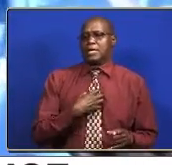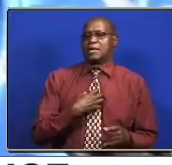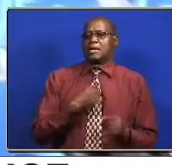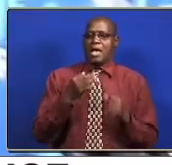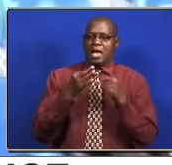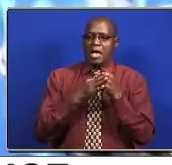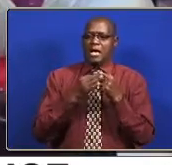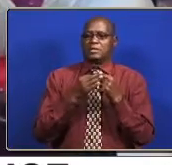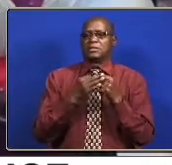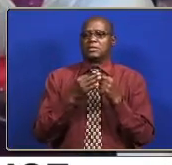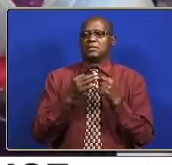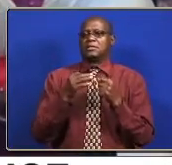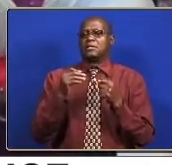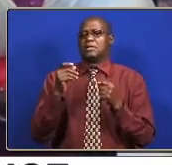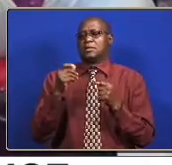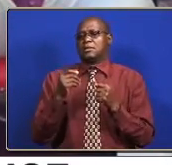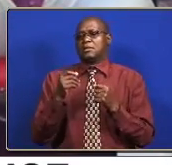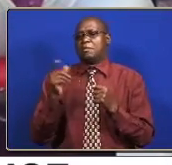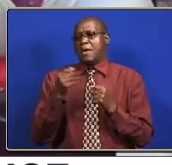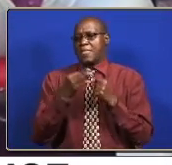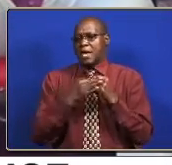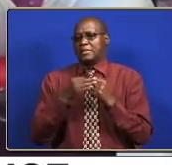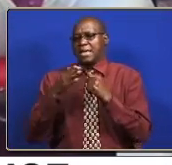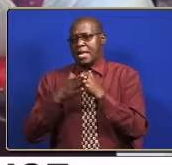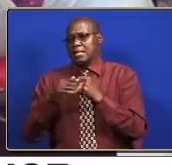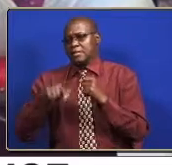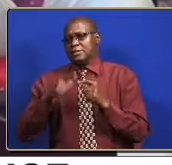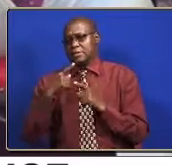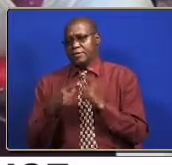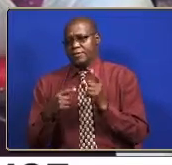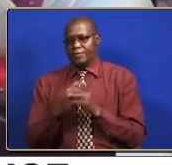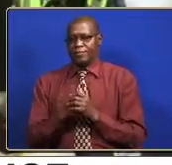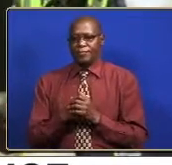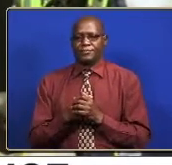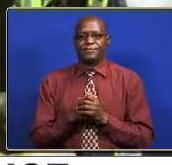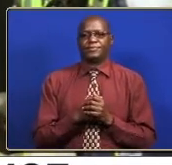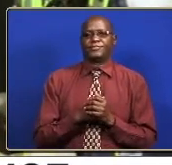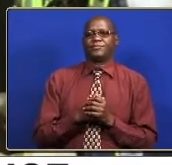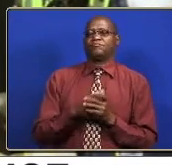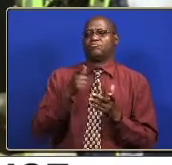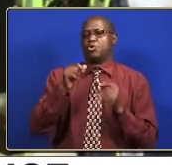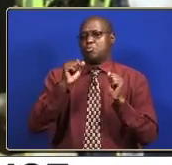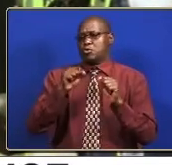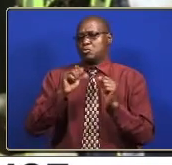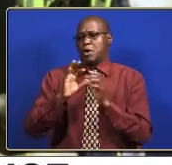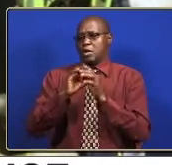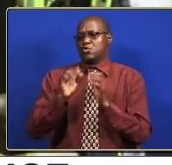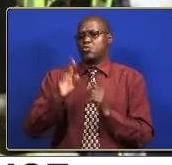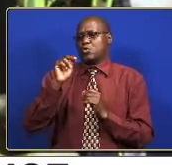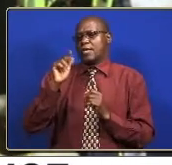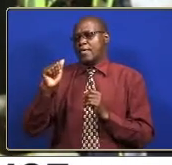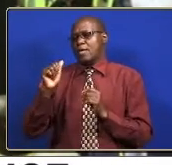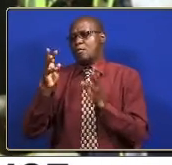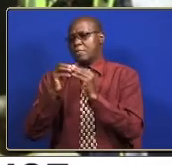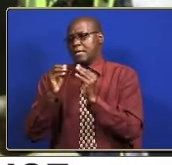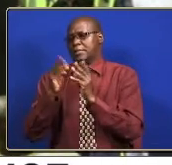huu. Wanjigi was expected to join Kenya Kwanza after hitting at a possible alliance during the UDA Delegates Convention